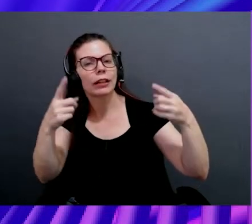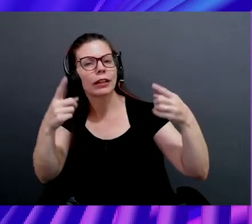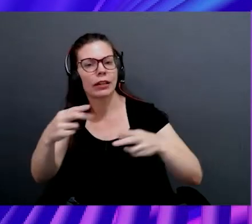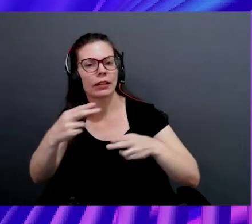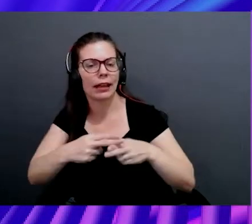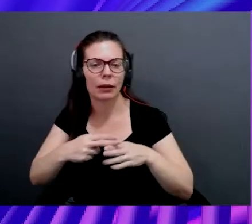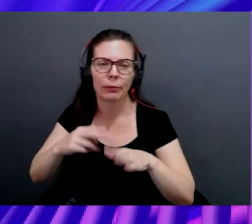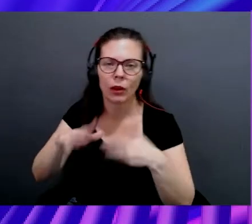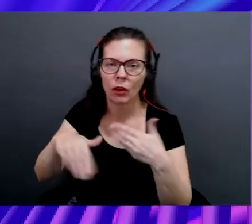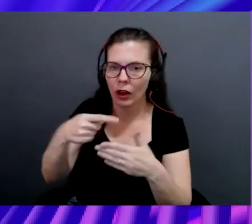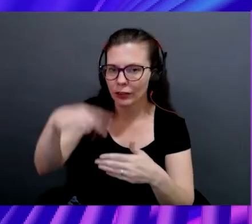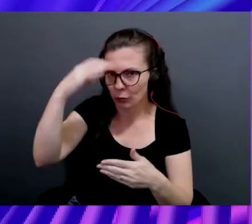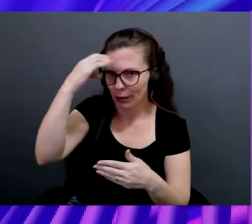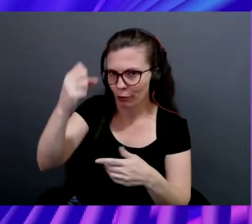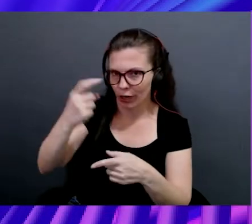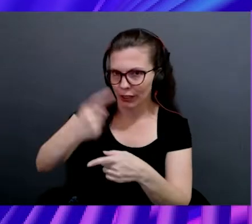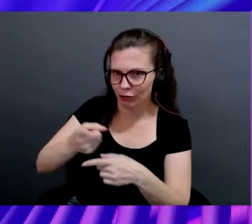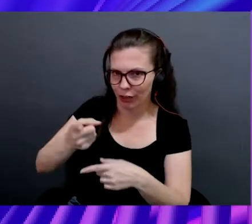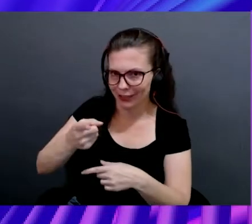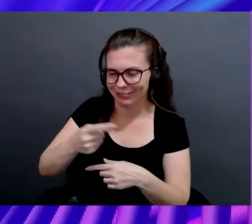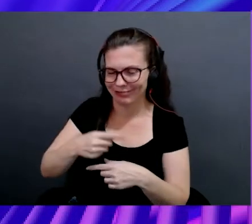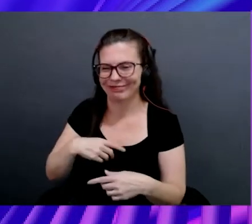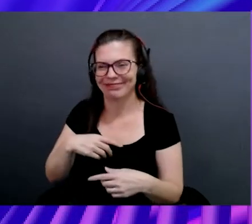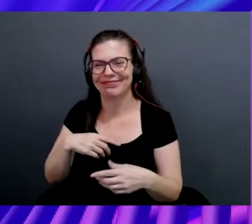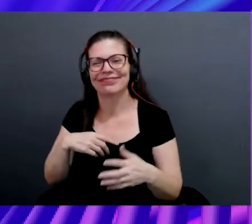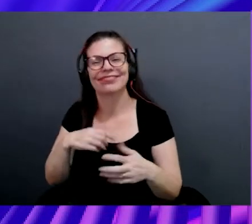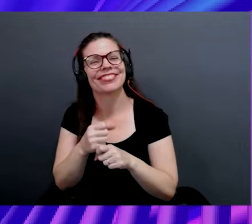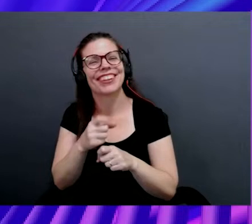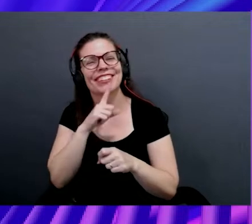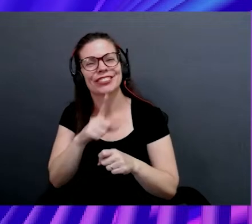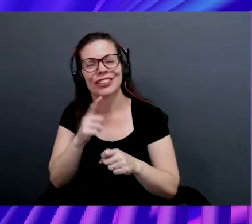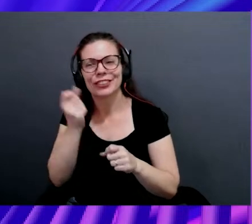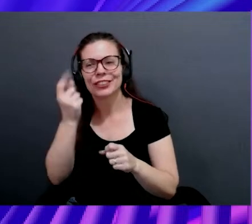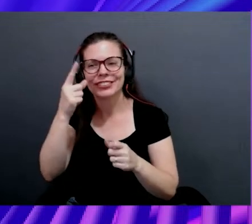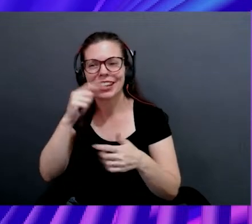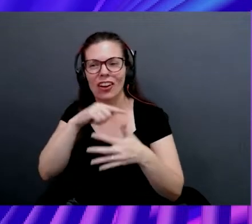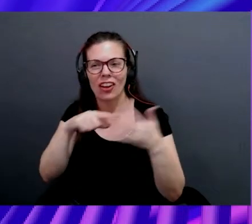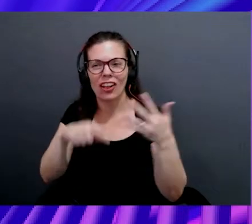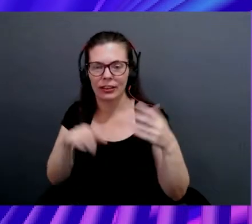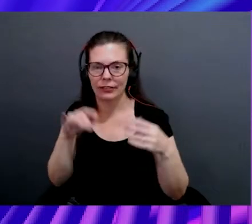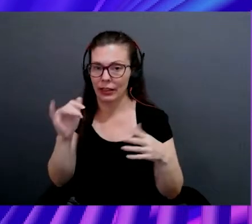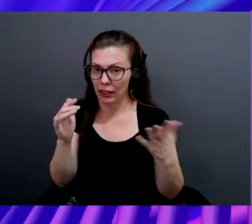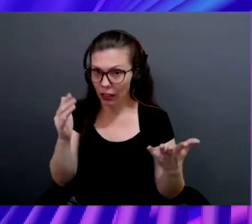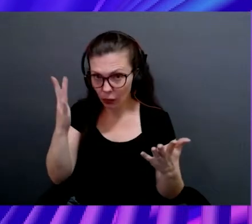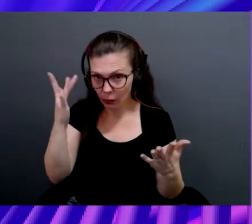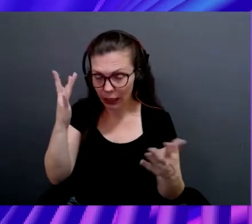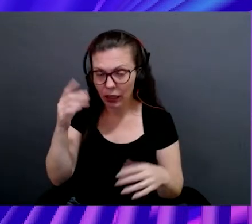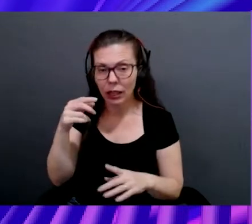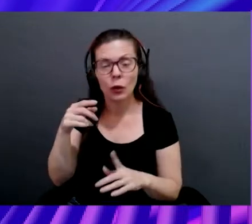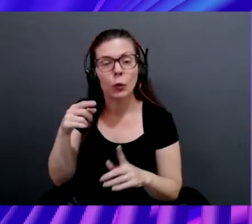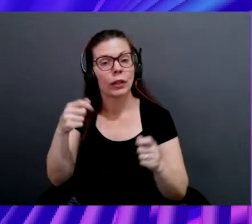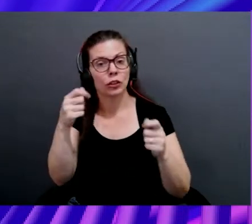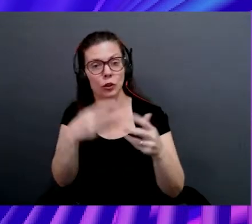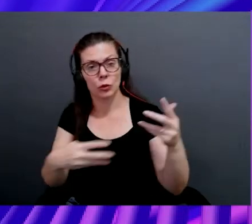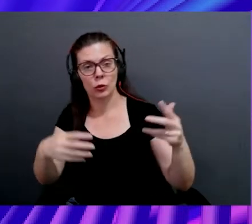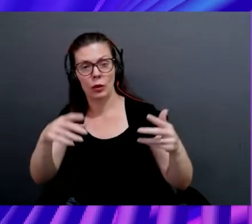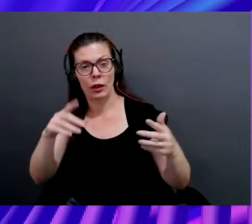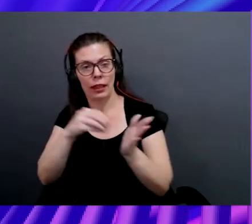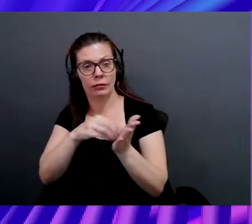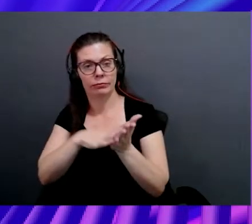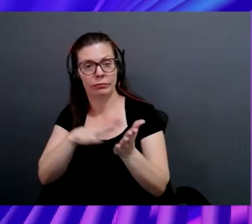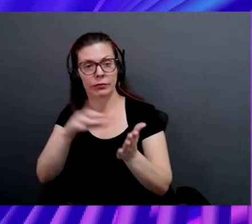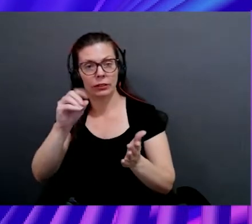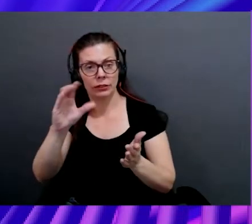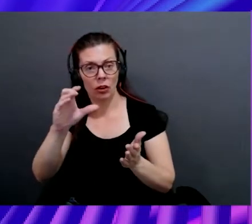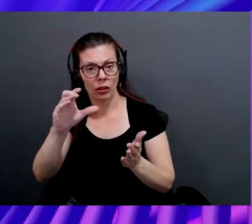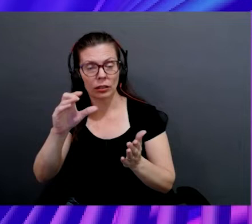this memorized, right? Make sure that you understand all of this because when you go down to our documentation, what you're going to